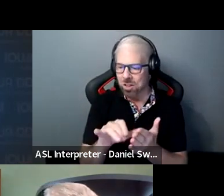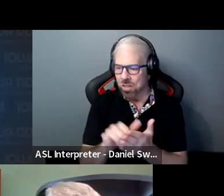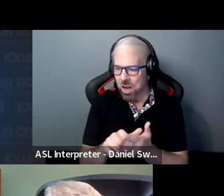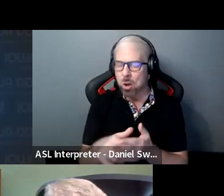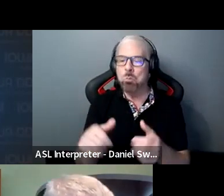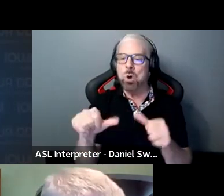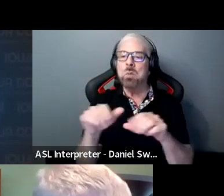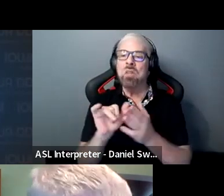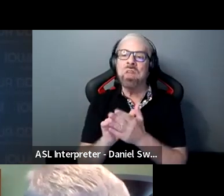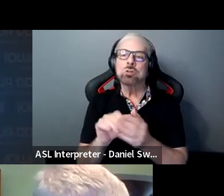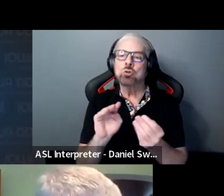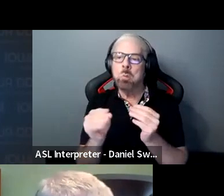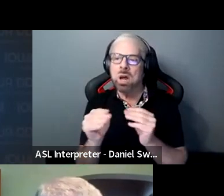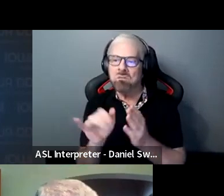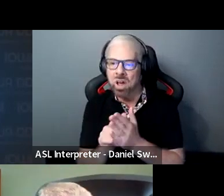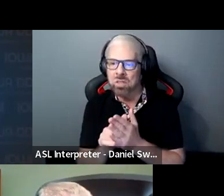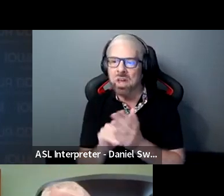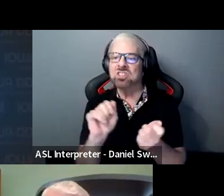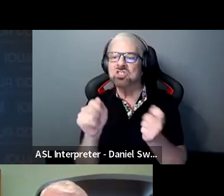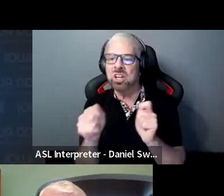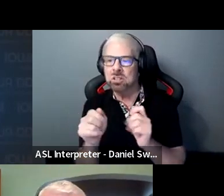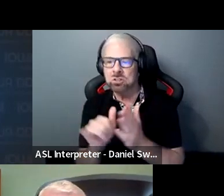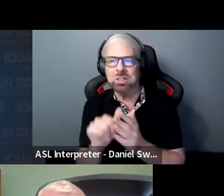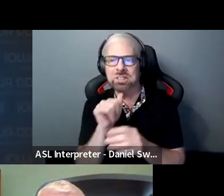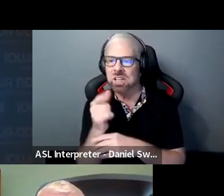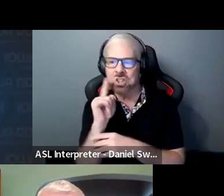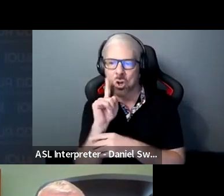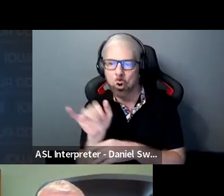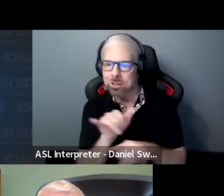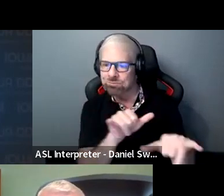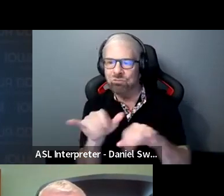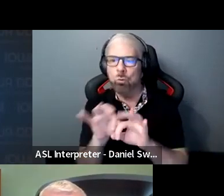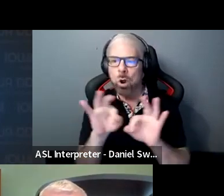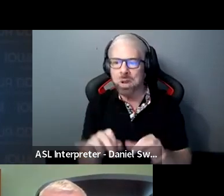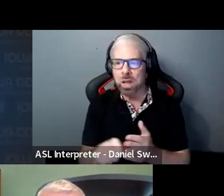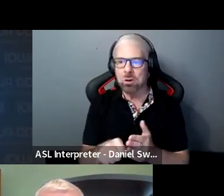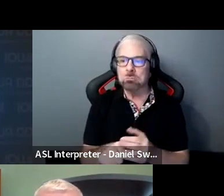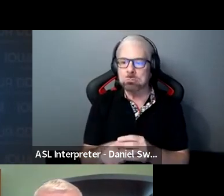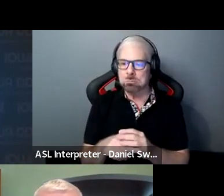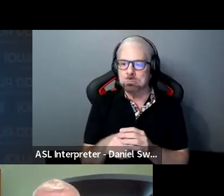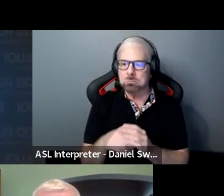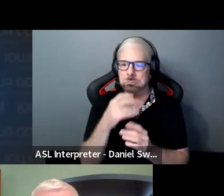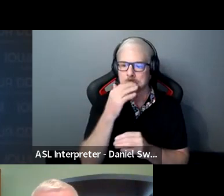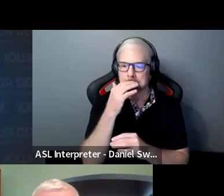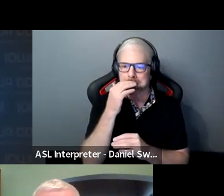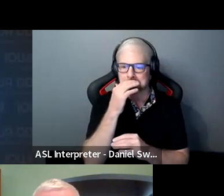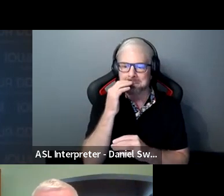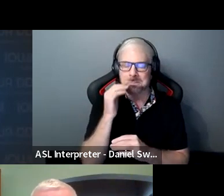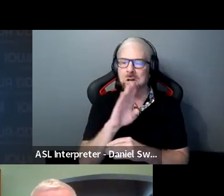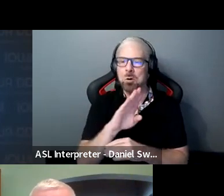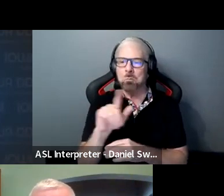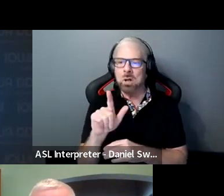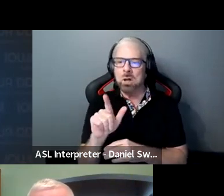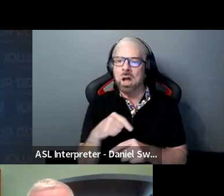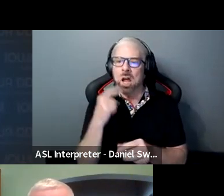You actually modify it, change it so it doesn't look like a form letter. But yes, Hey, just noticed in the chat